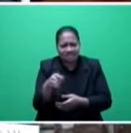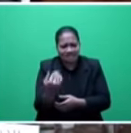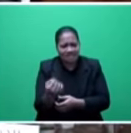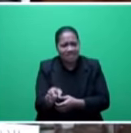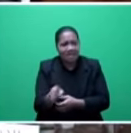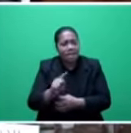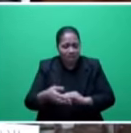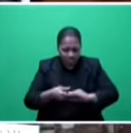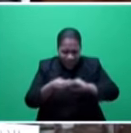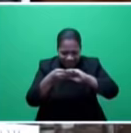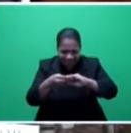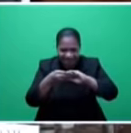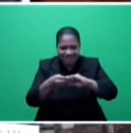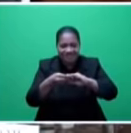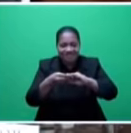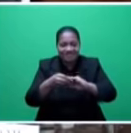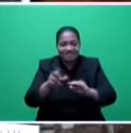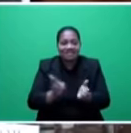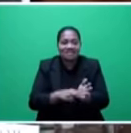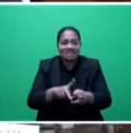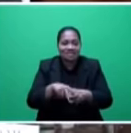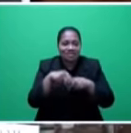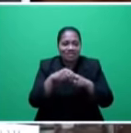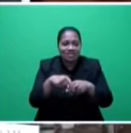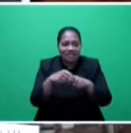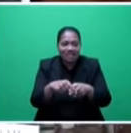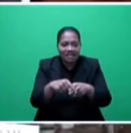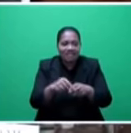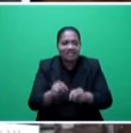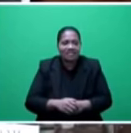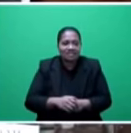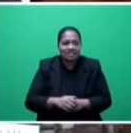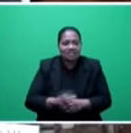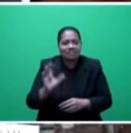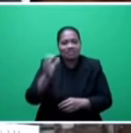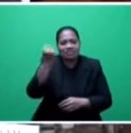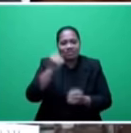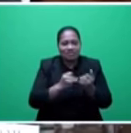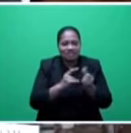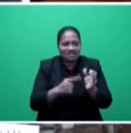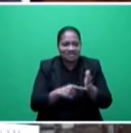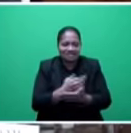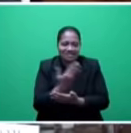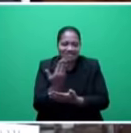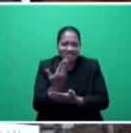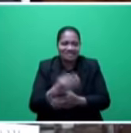we congratulate Nandronga their double-header match victory on Saturday. Take the referee.